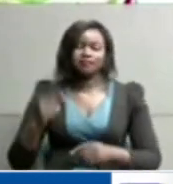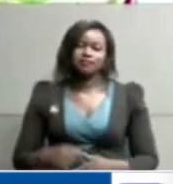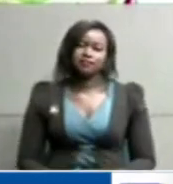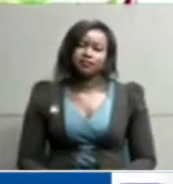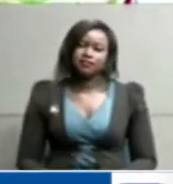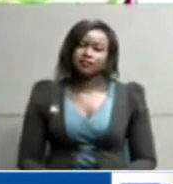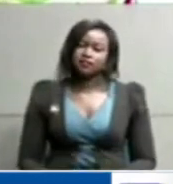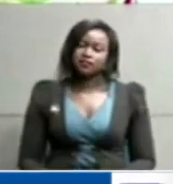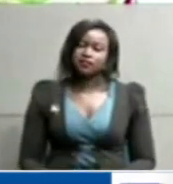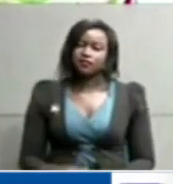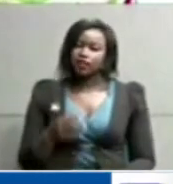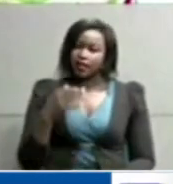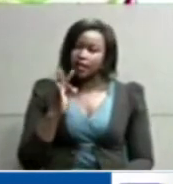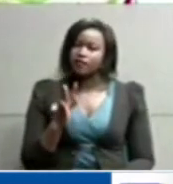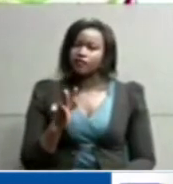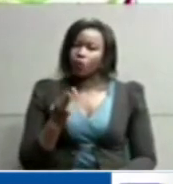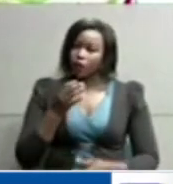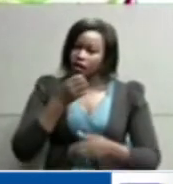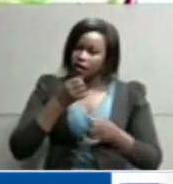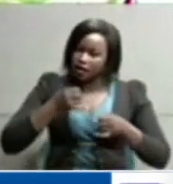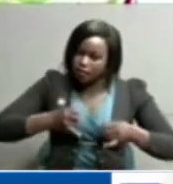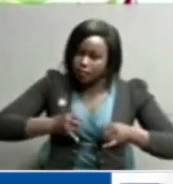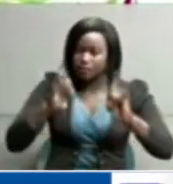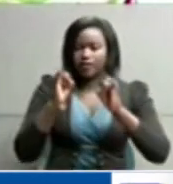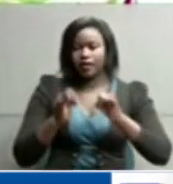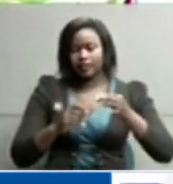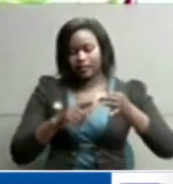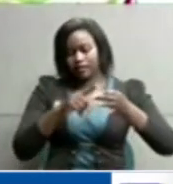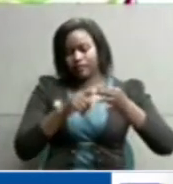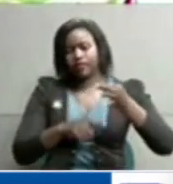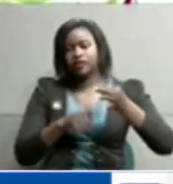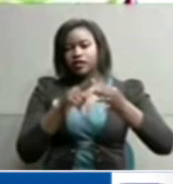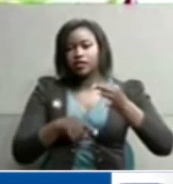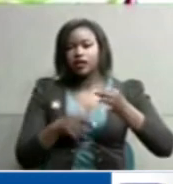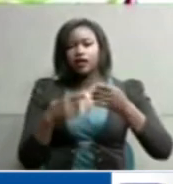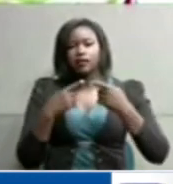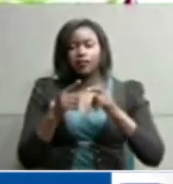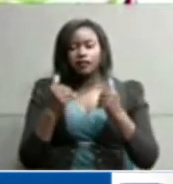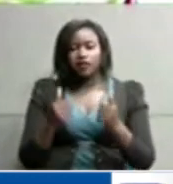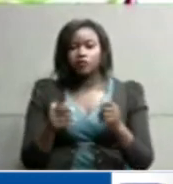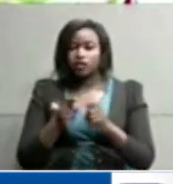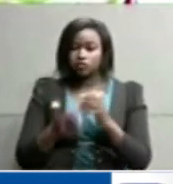singa tukola birya ebisatu. Naye kati bano bongedde ekyokuna